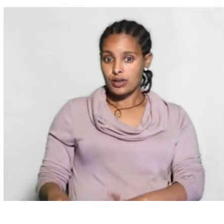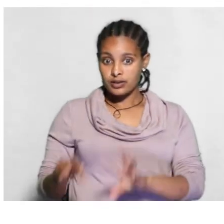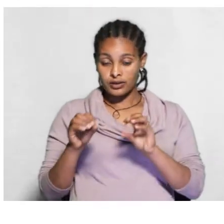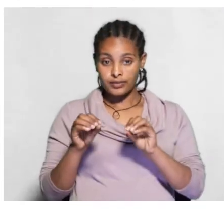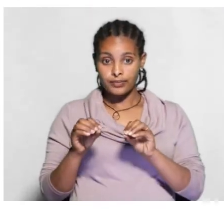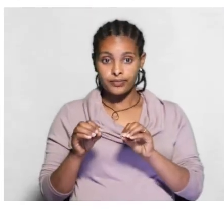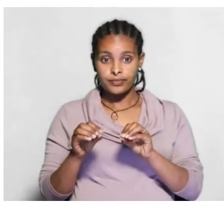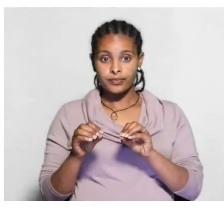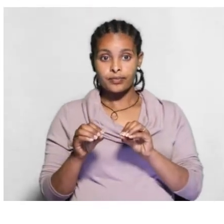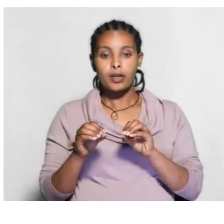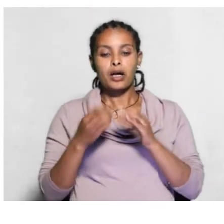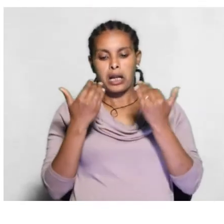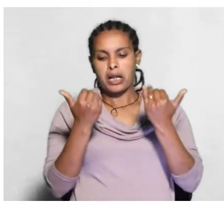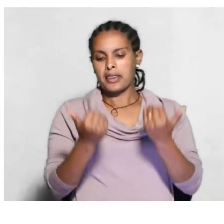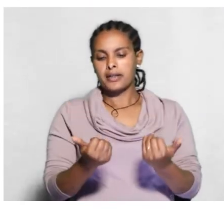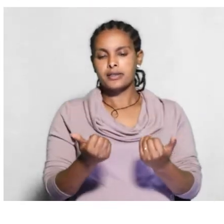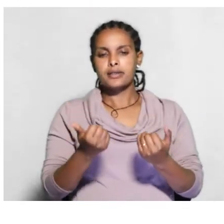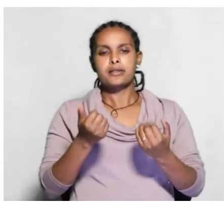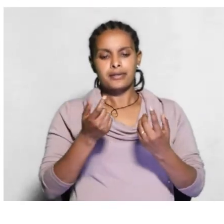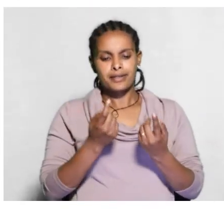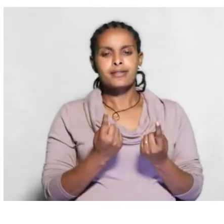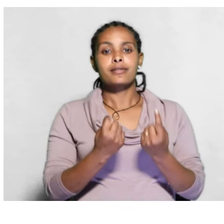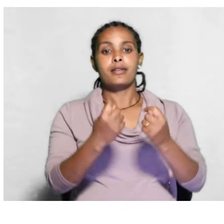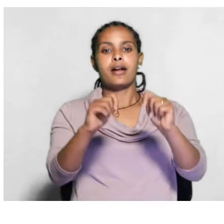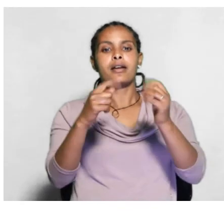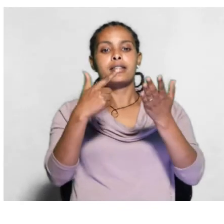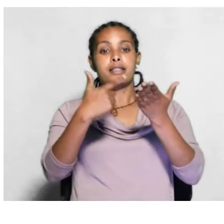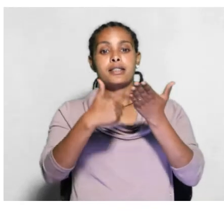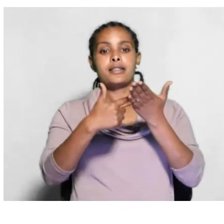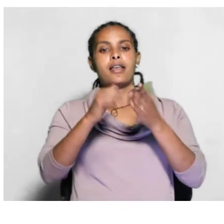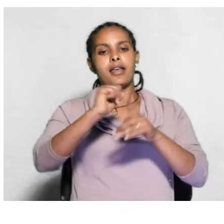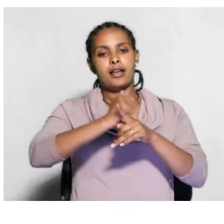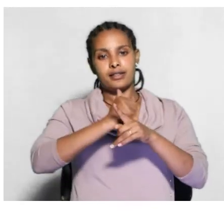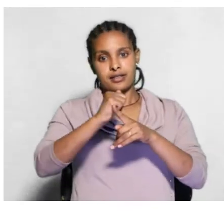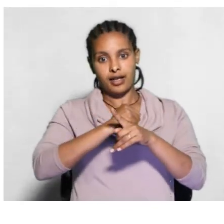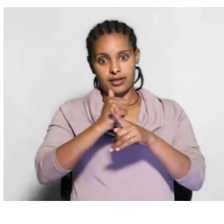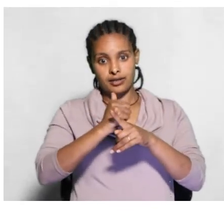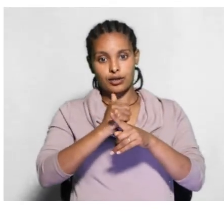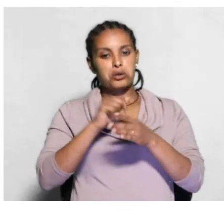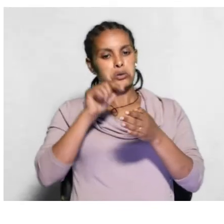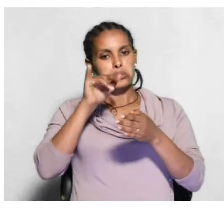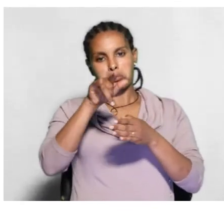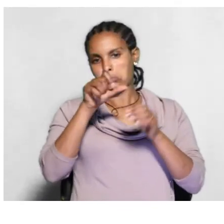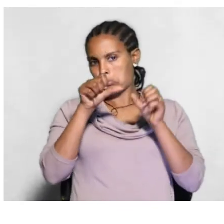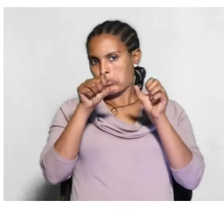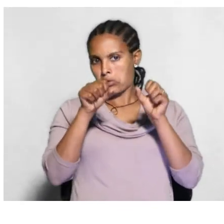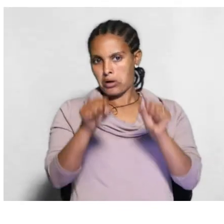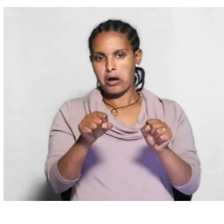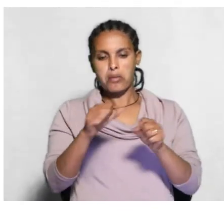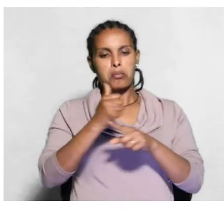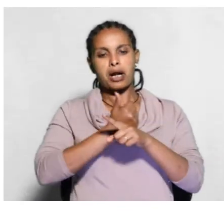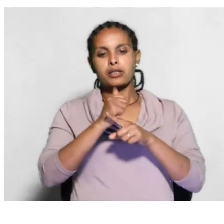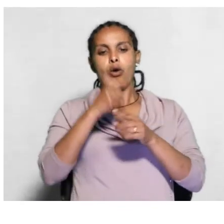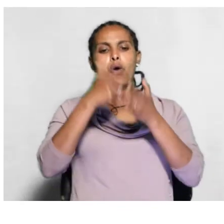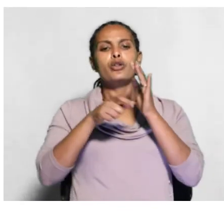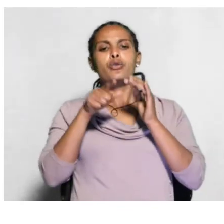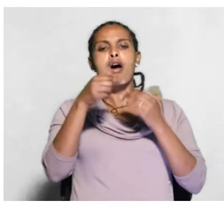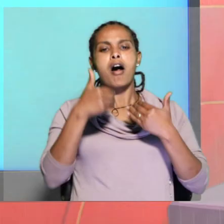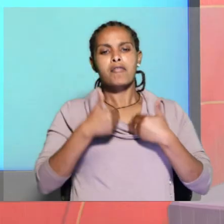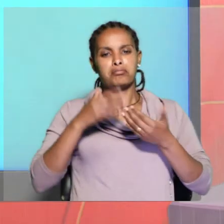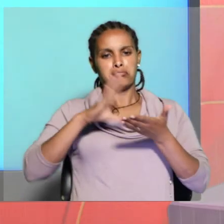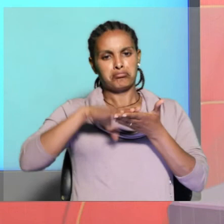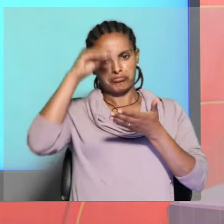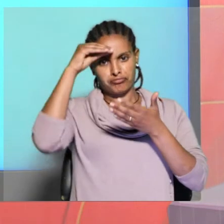Students, let us try this exercise so that you can practice what you have just